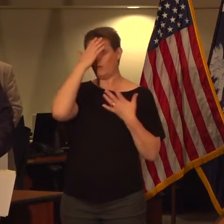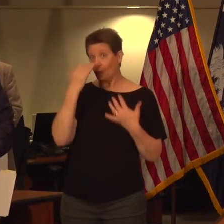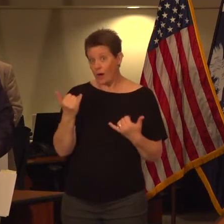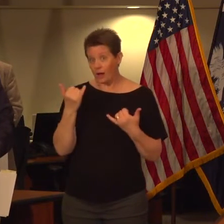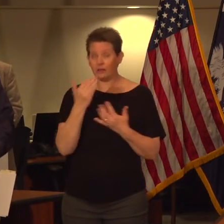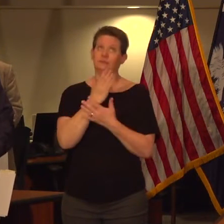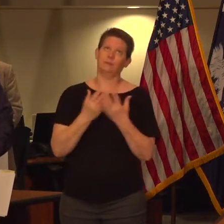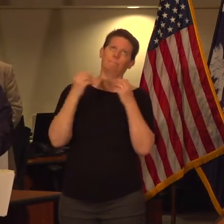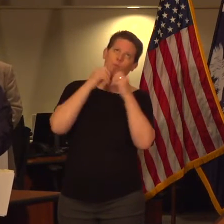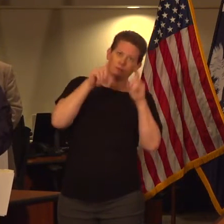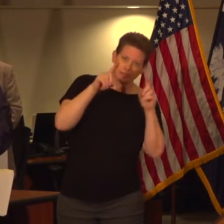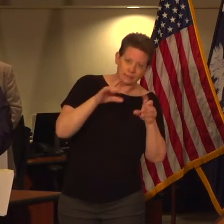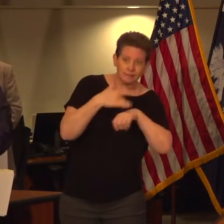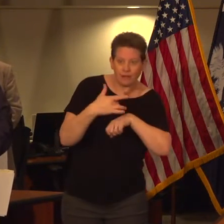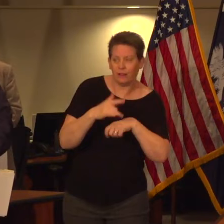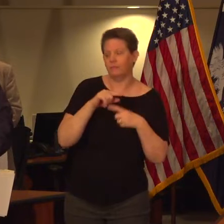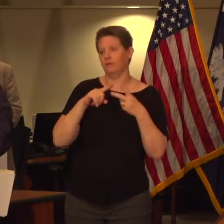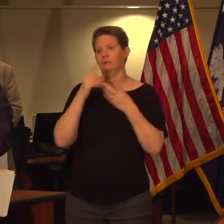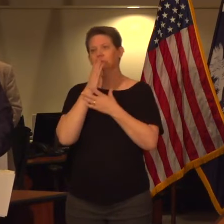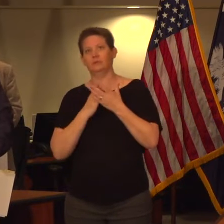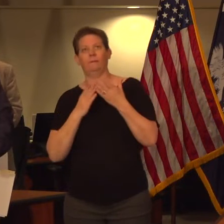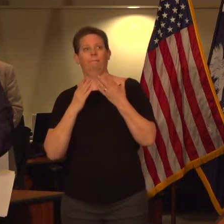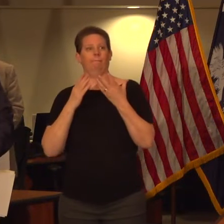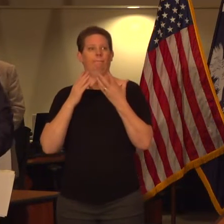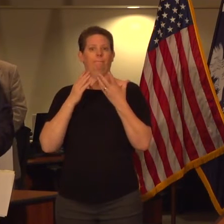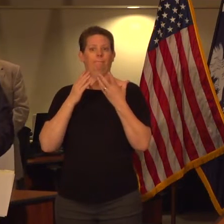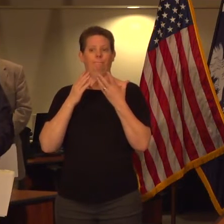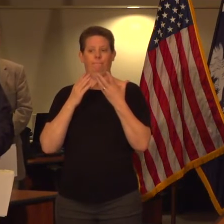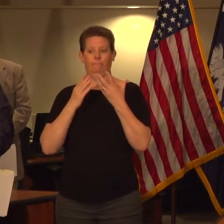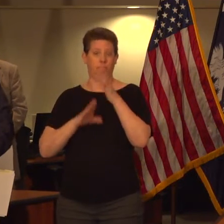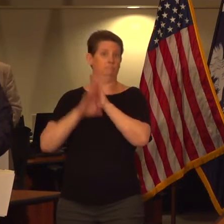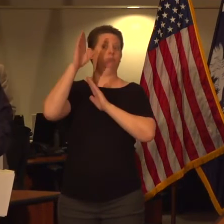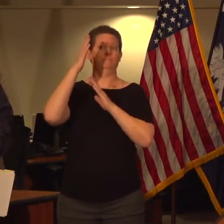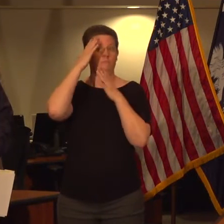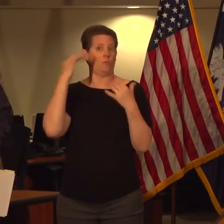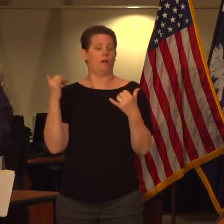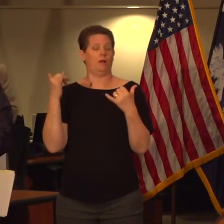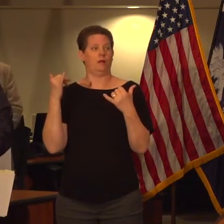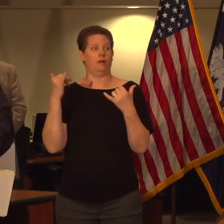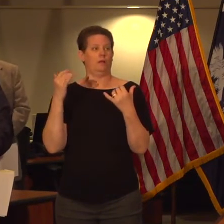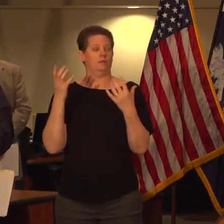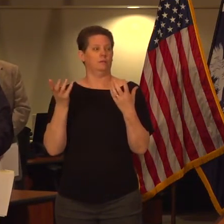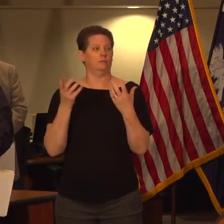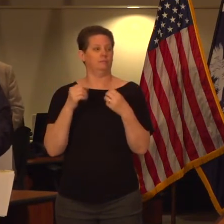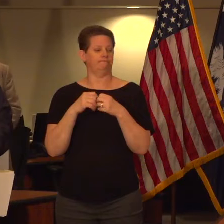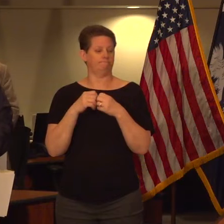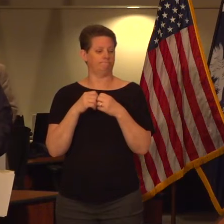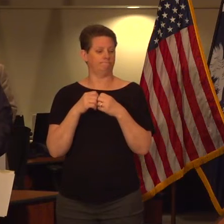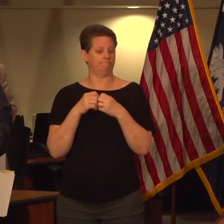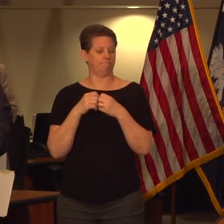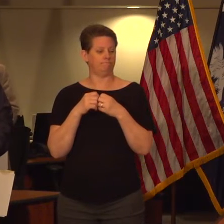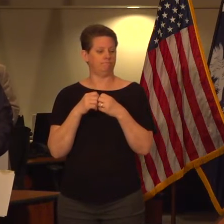increased testing. Some of the rapid increases have been partly attributed